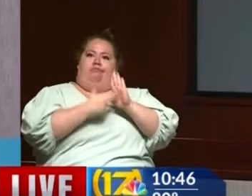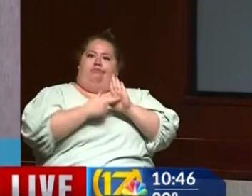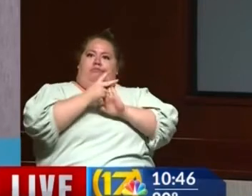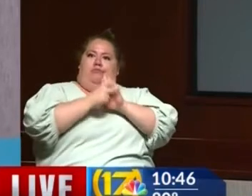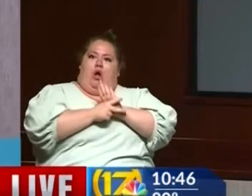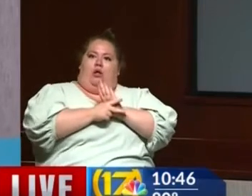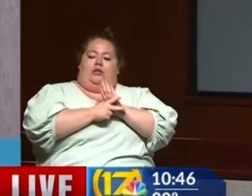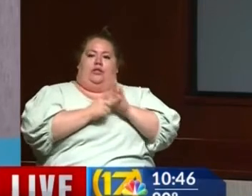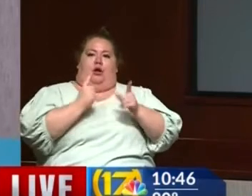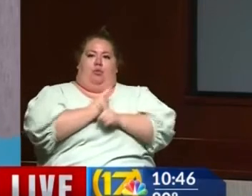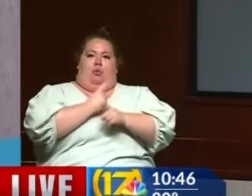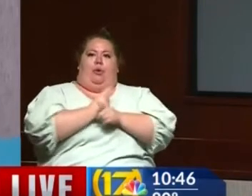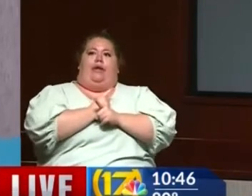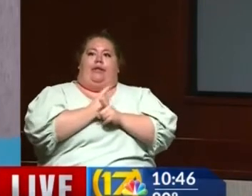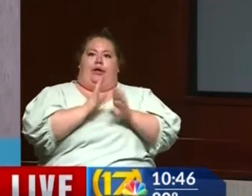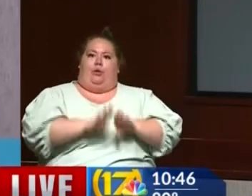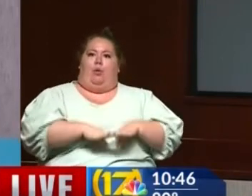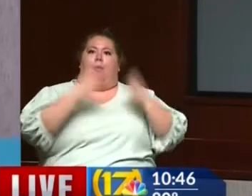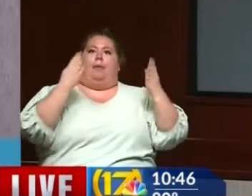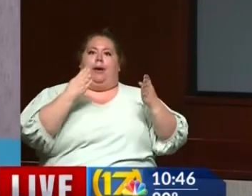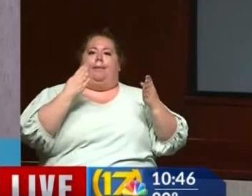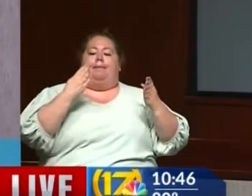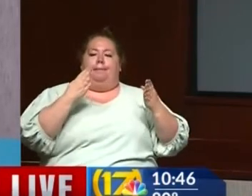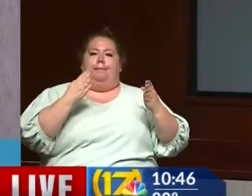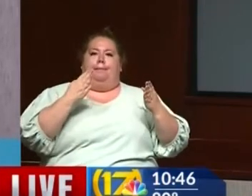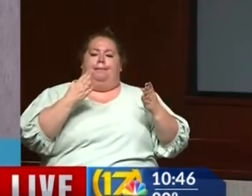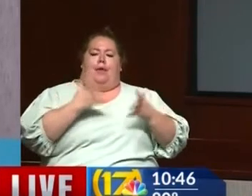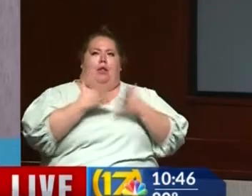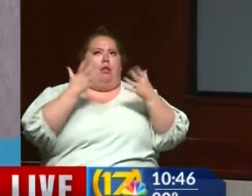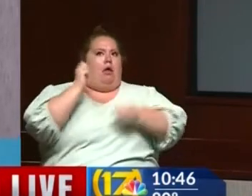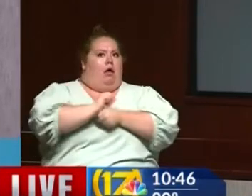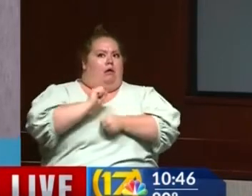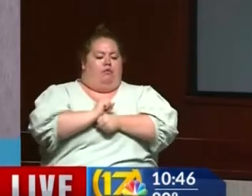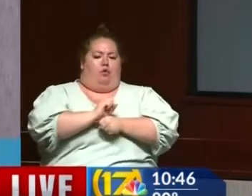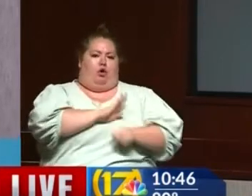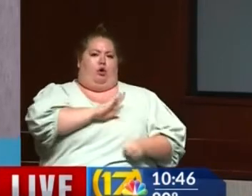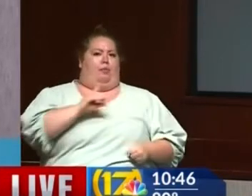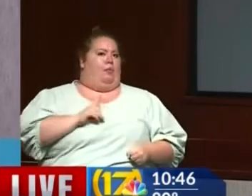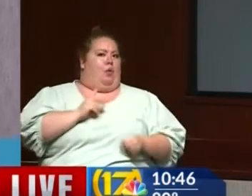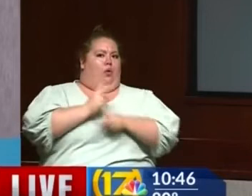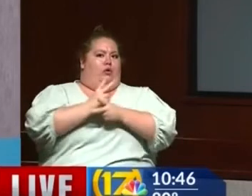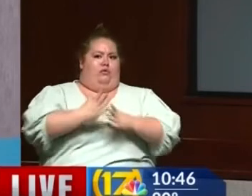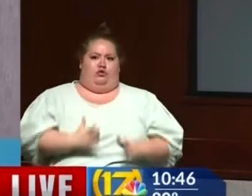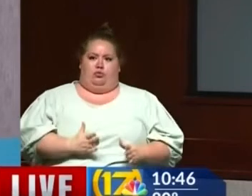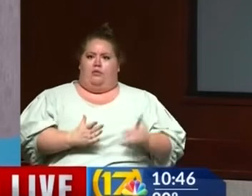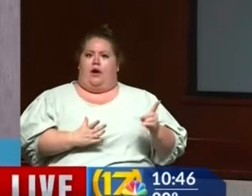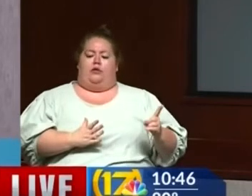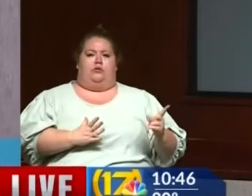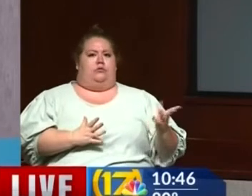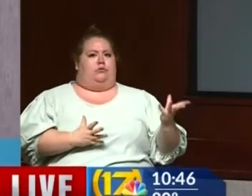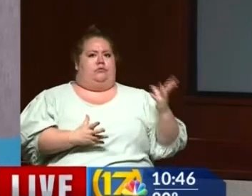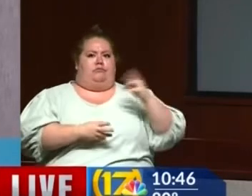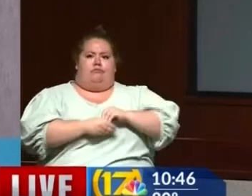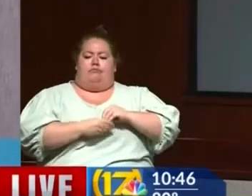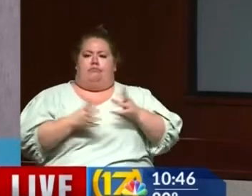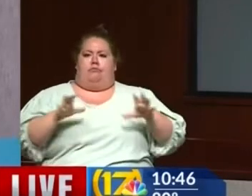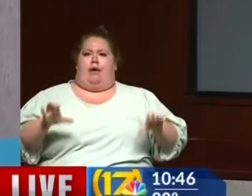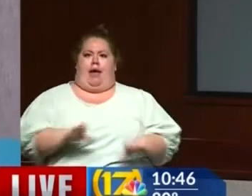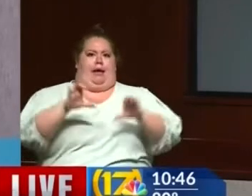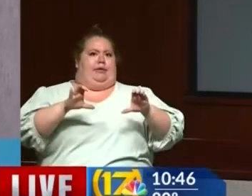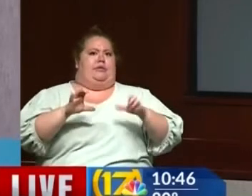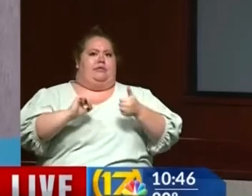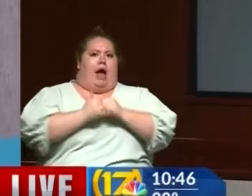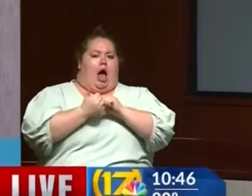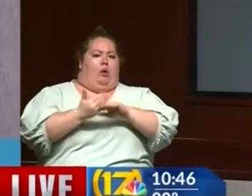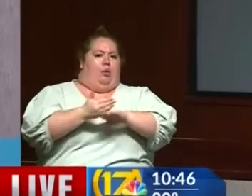so. So there's, a lot of work that's being done. The Board of Supervisors has been very active in trying to find ways to